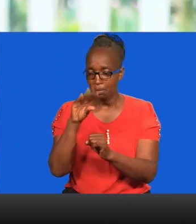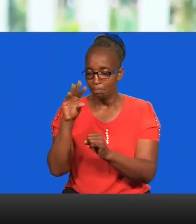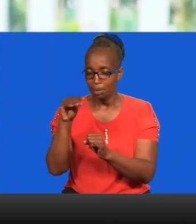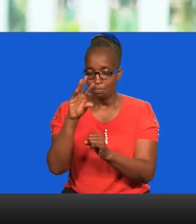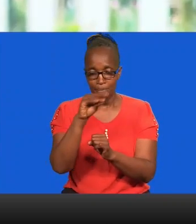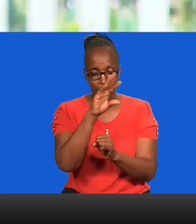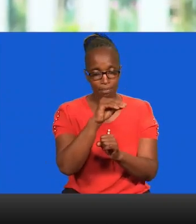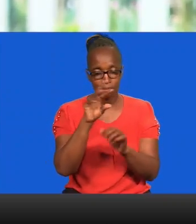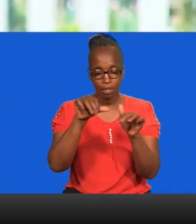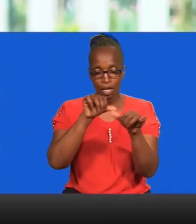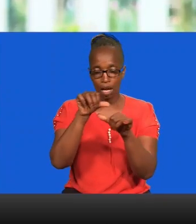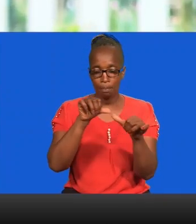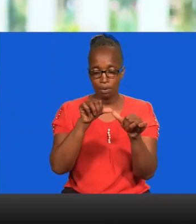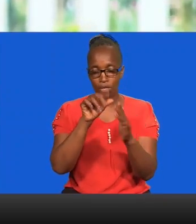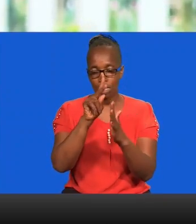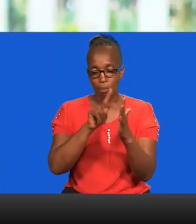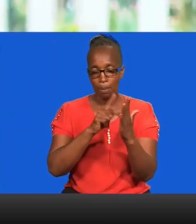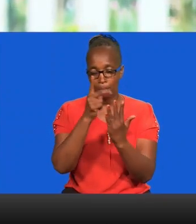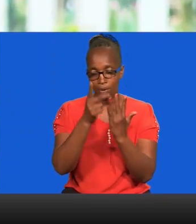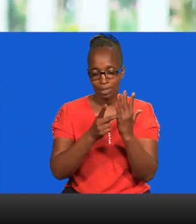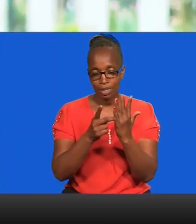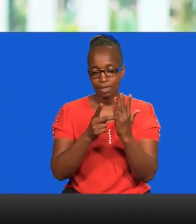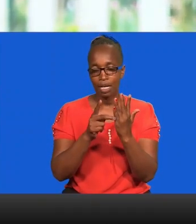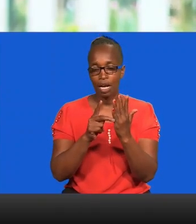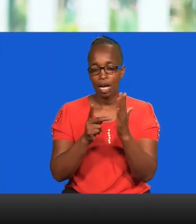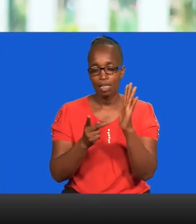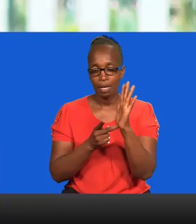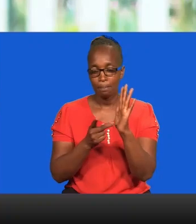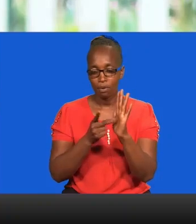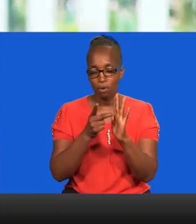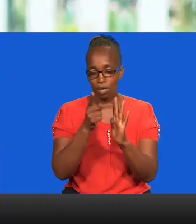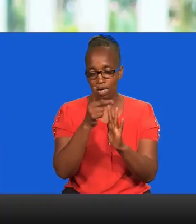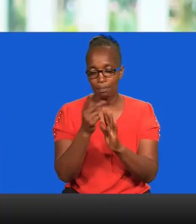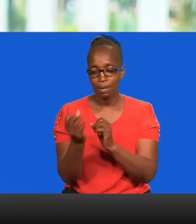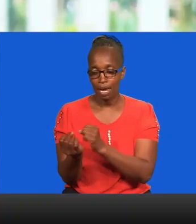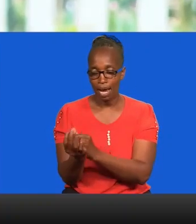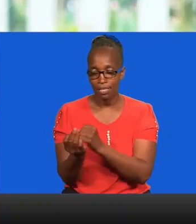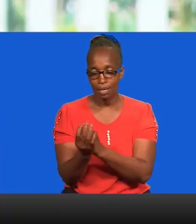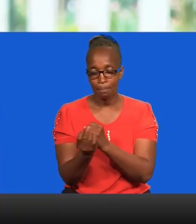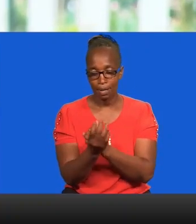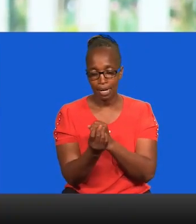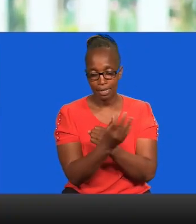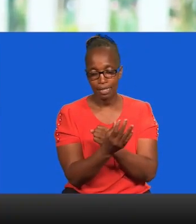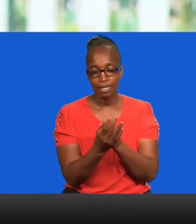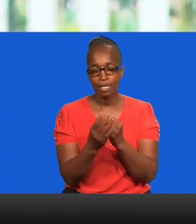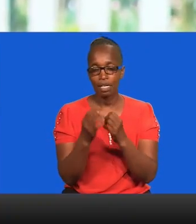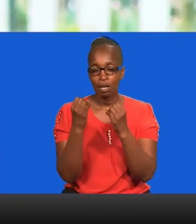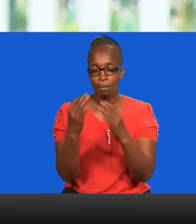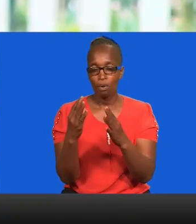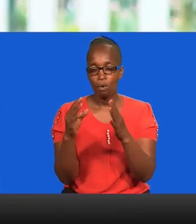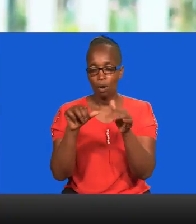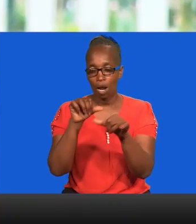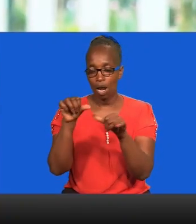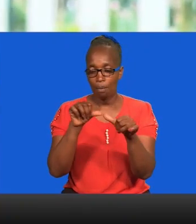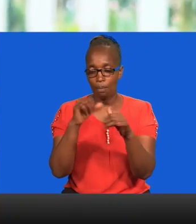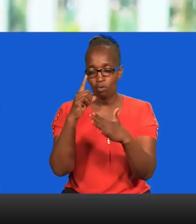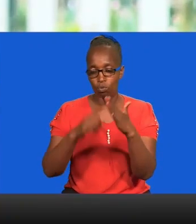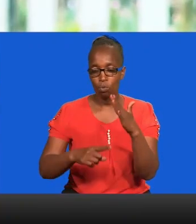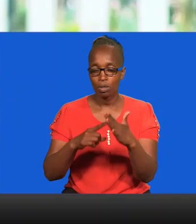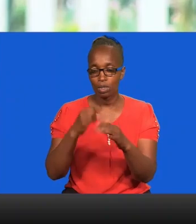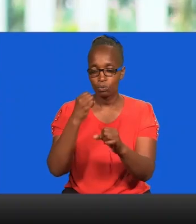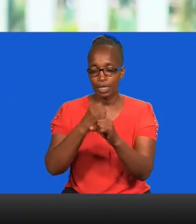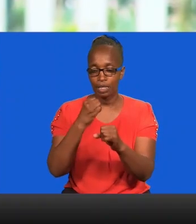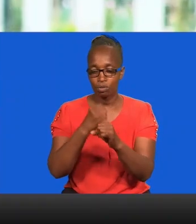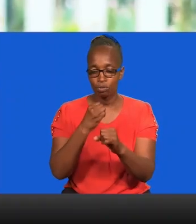our projects, speaking about our programs, elaborating on what we are doing. You are eloquent, my brother.